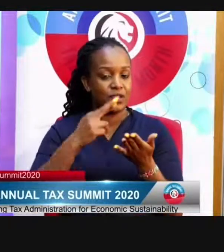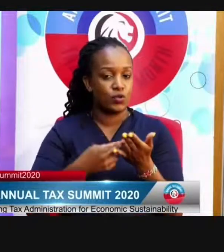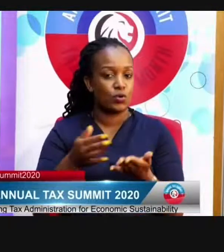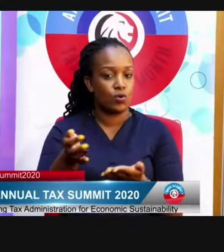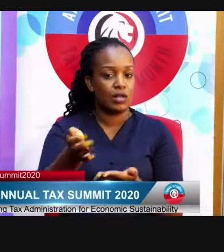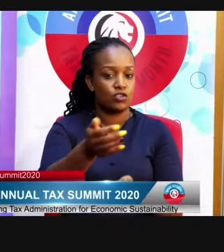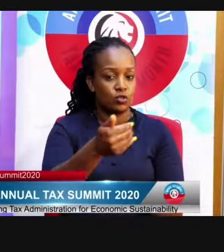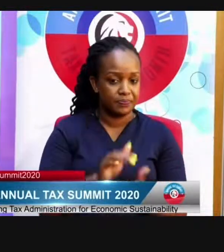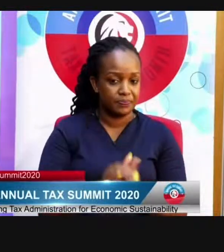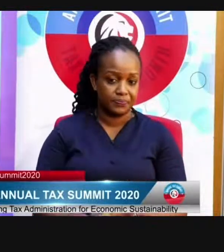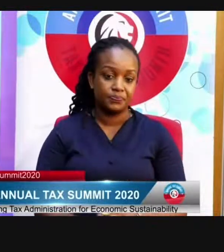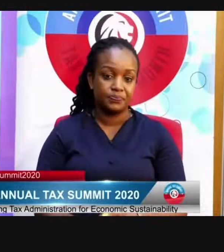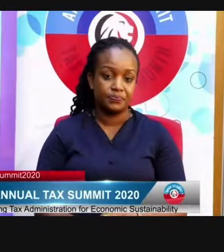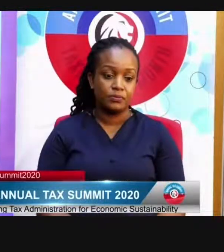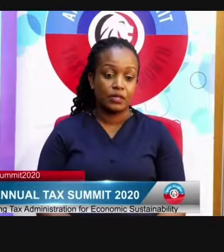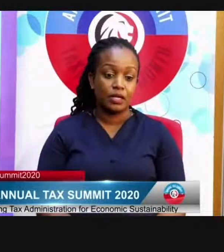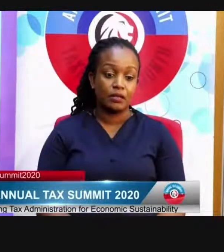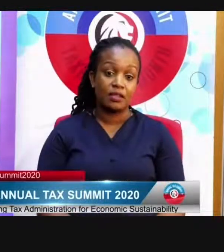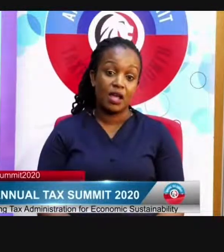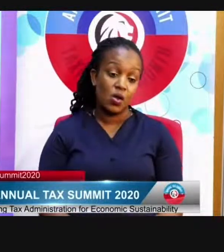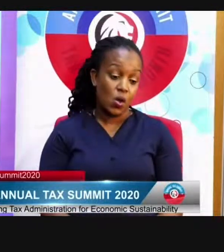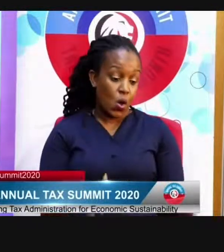organization itself,